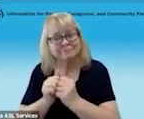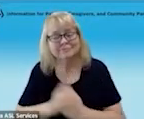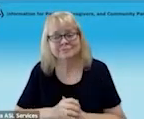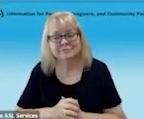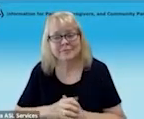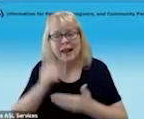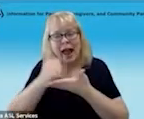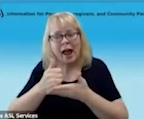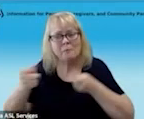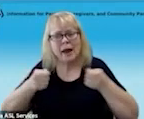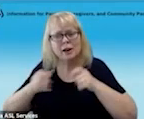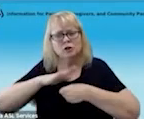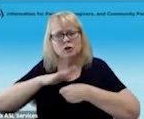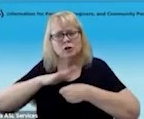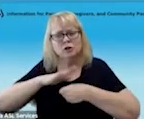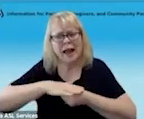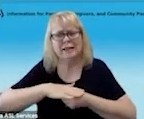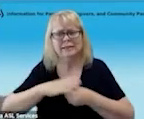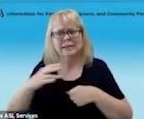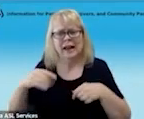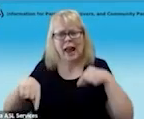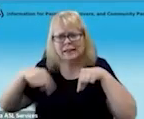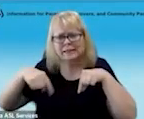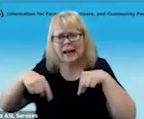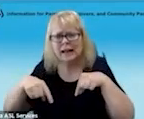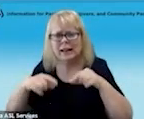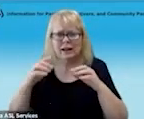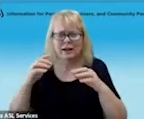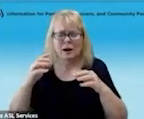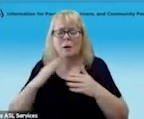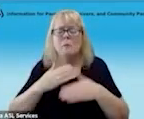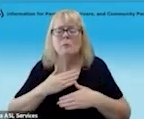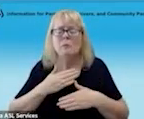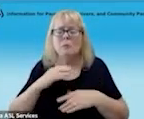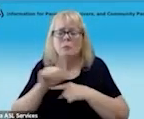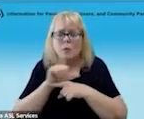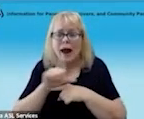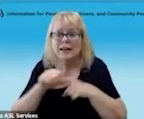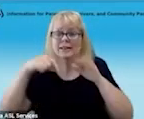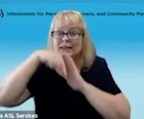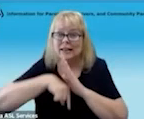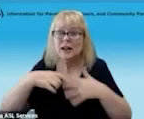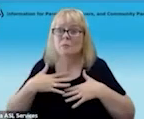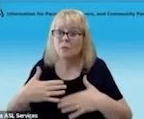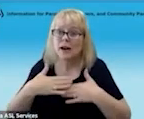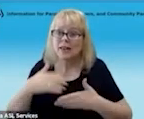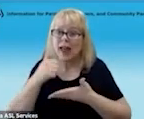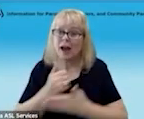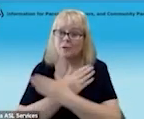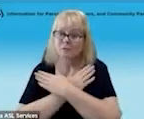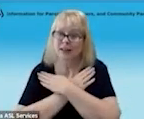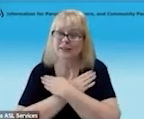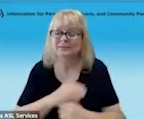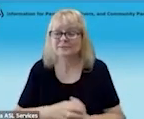with routines by creating a chart or calendar and include family nights in your routine. Help